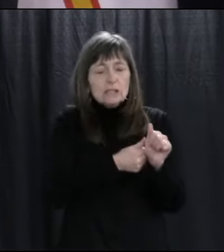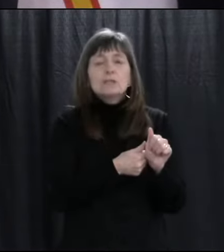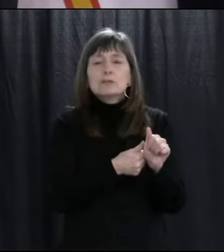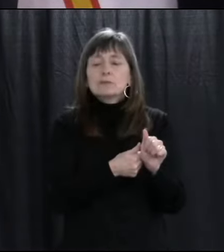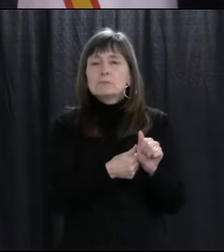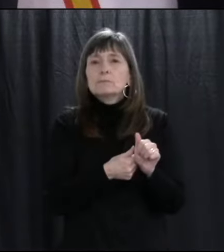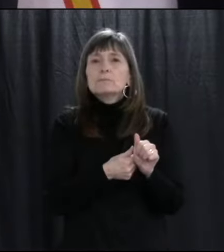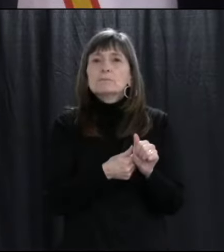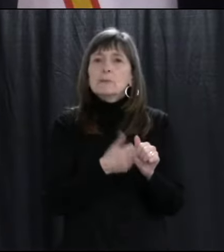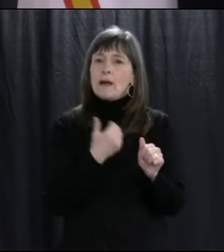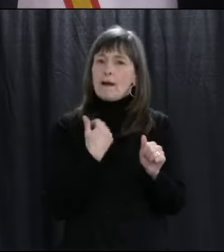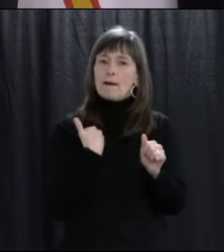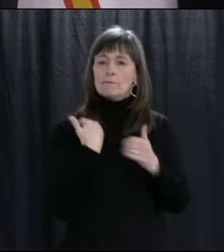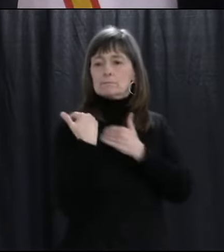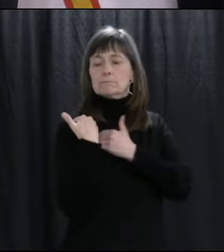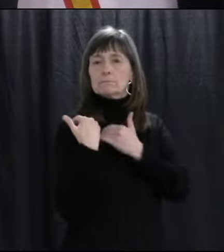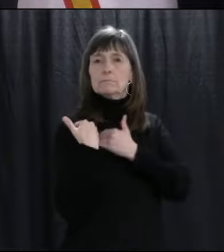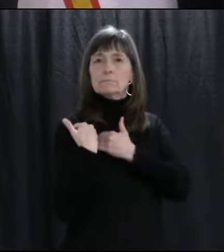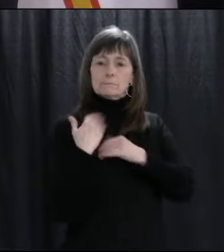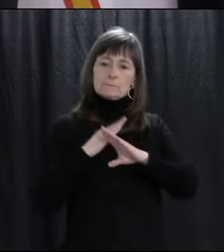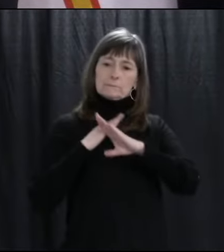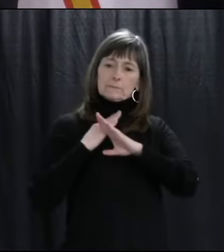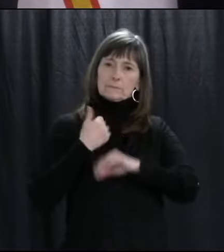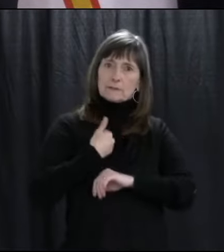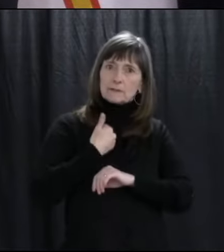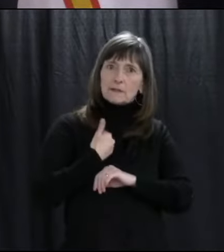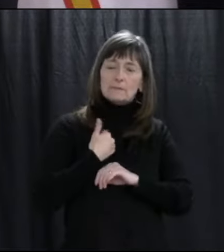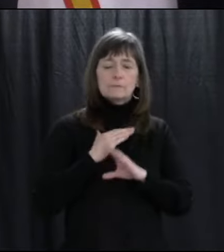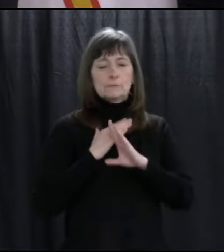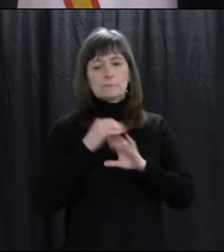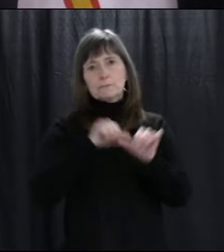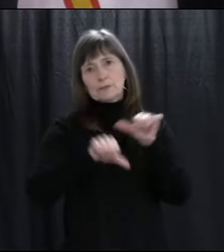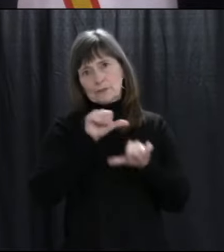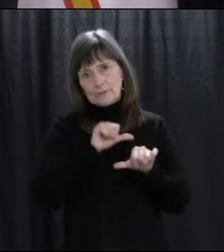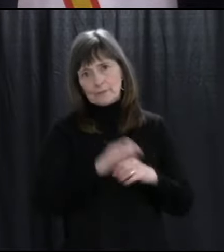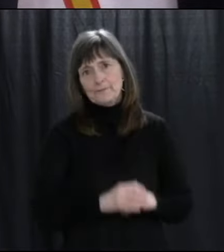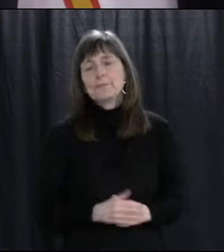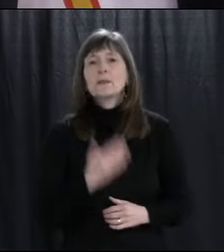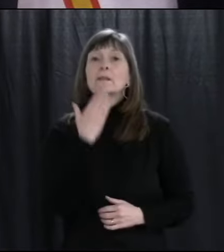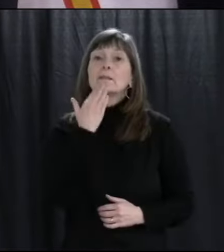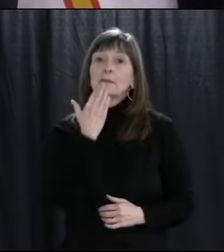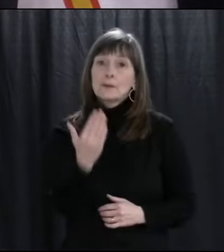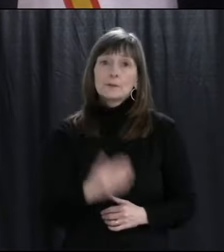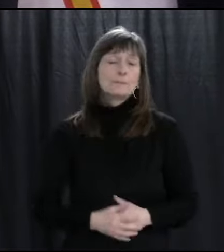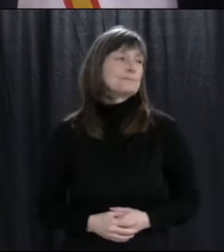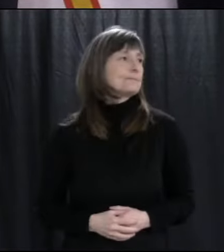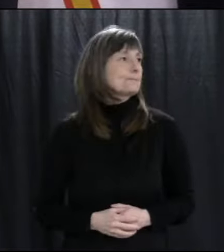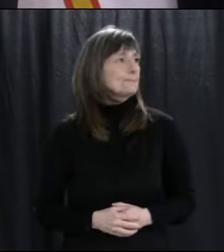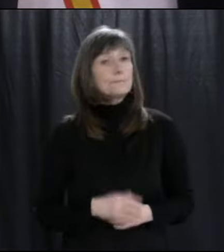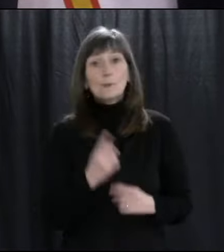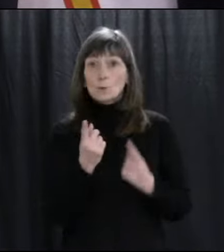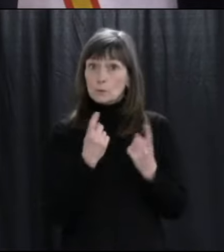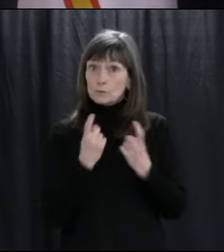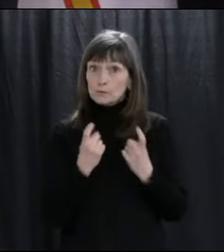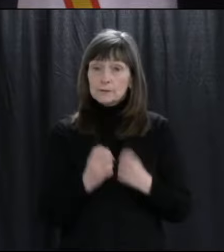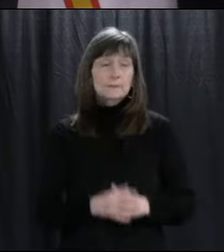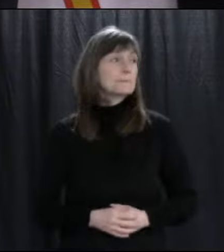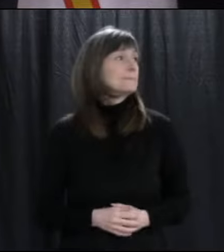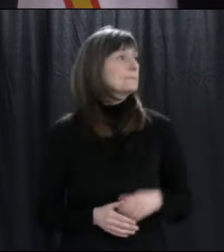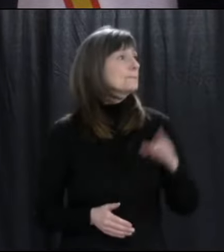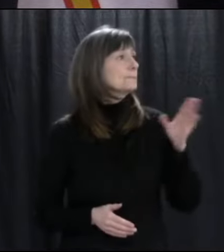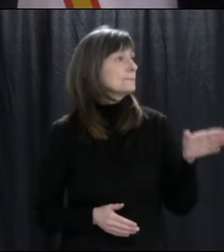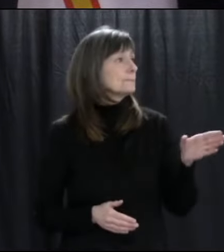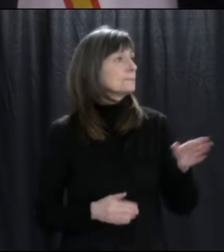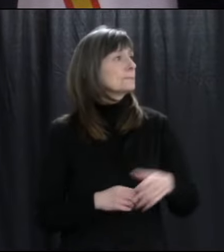virus and to protect ourselves and our loved ones. Thank you. Now, to questions.